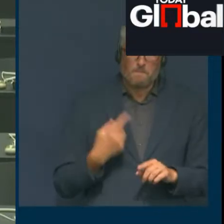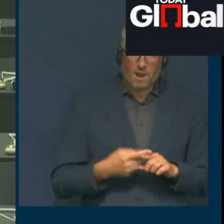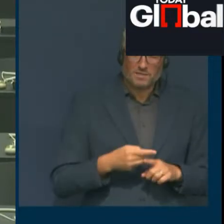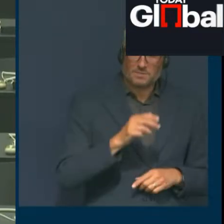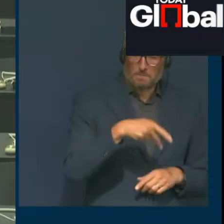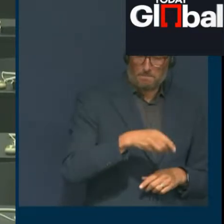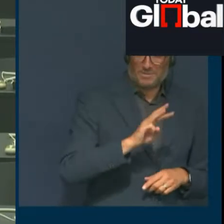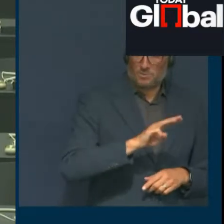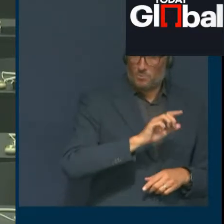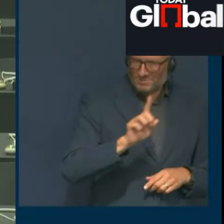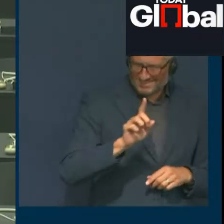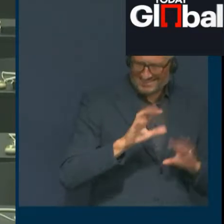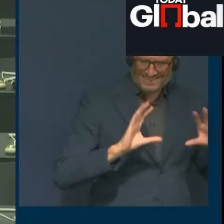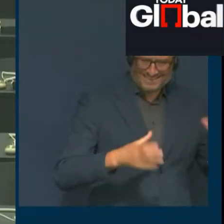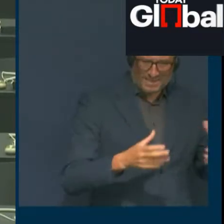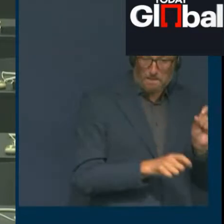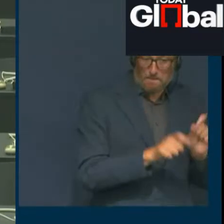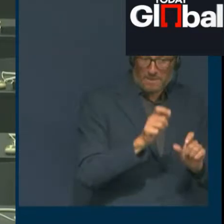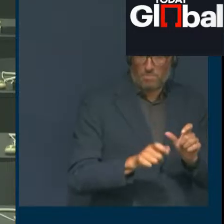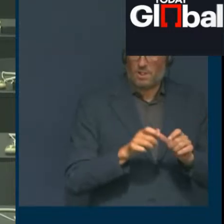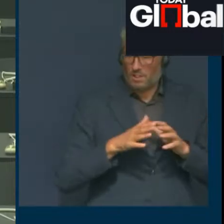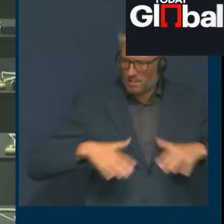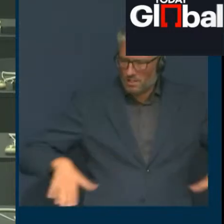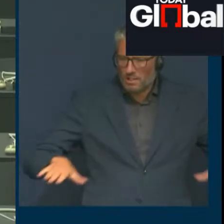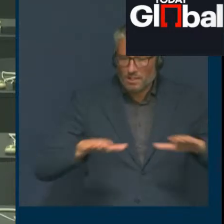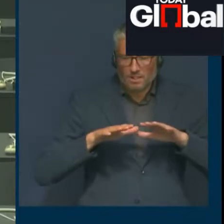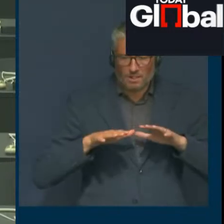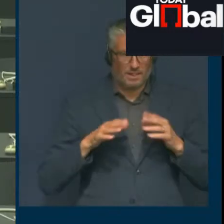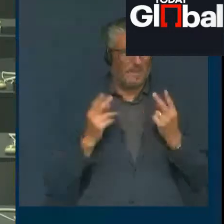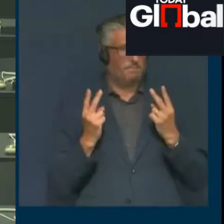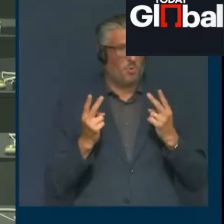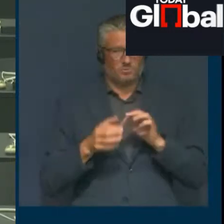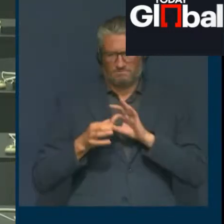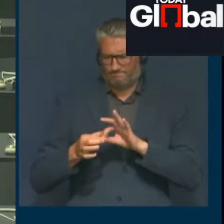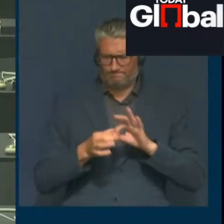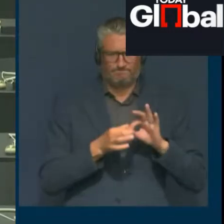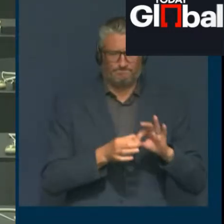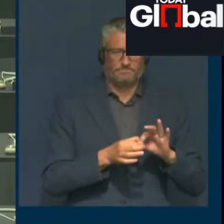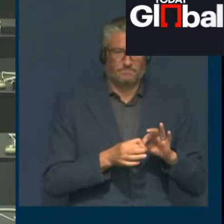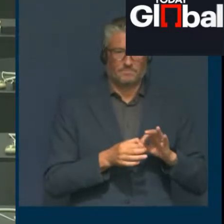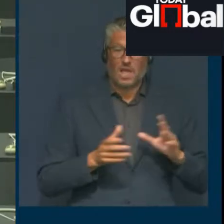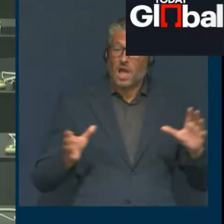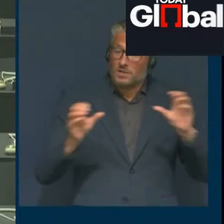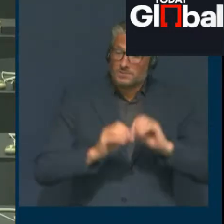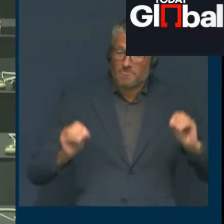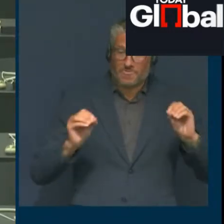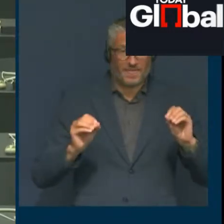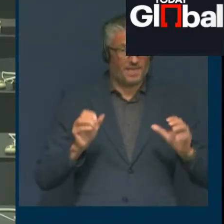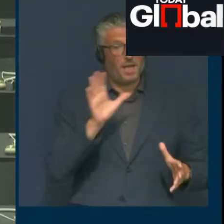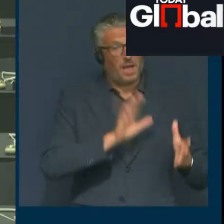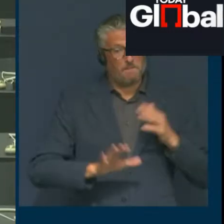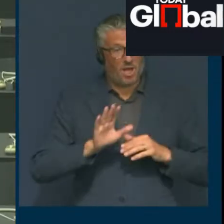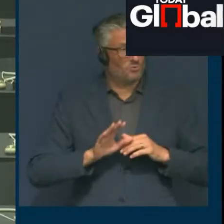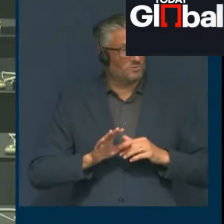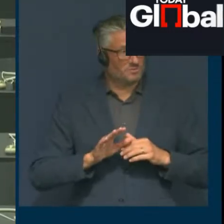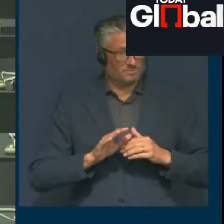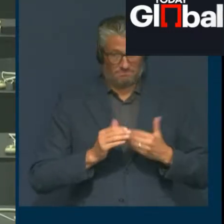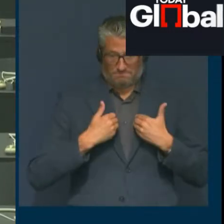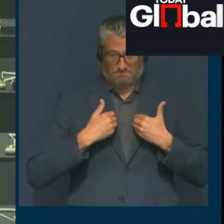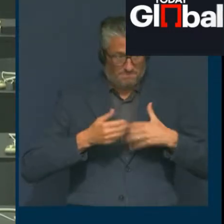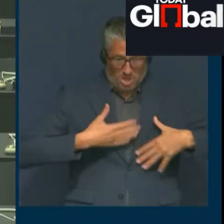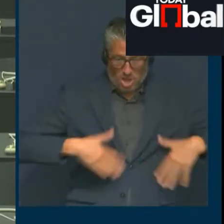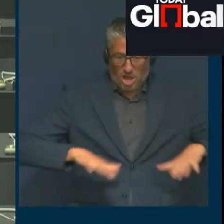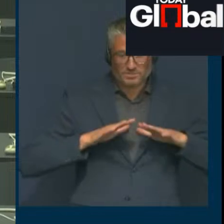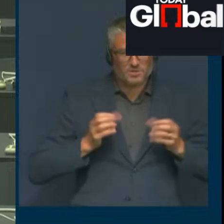the principle of nothing about us without us. We would also need to strengthen implementation and